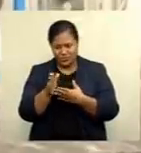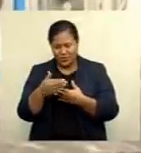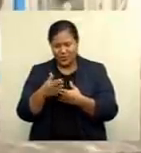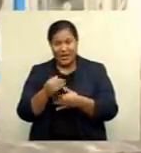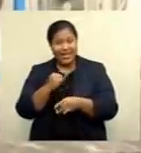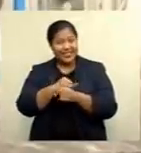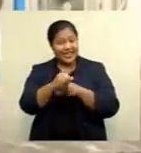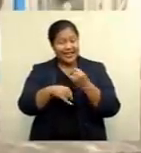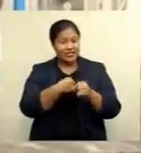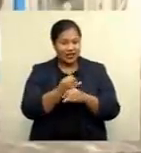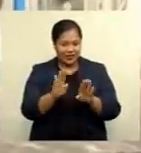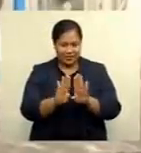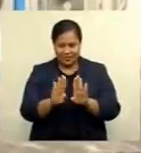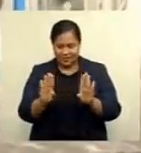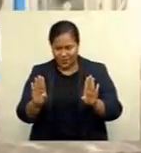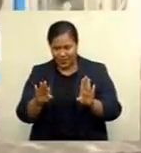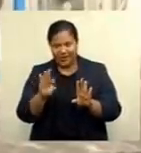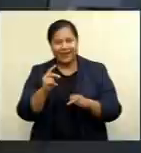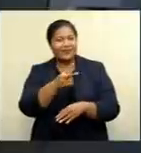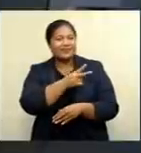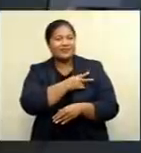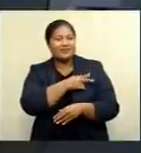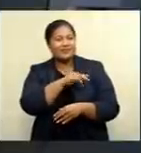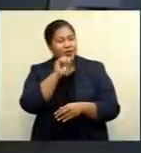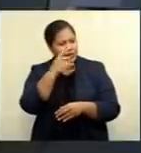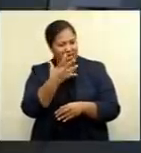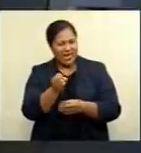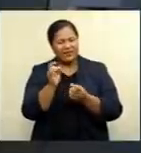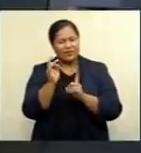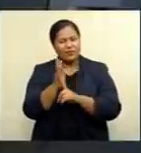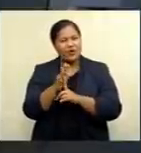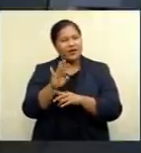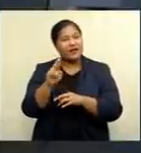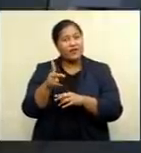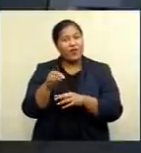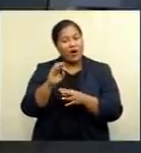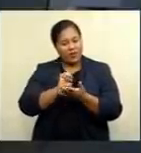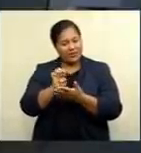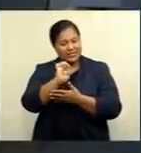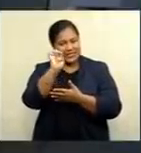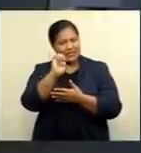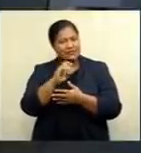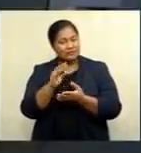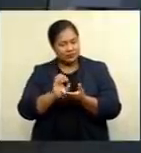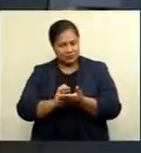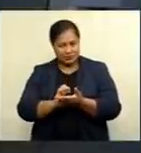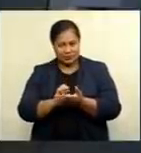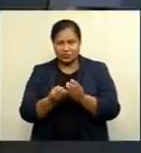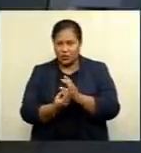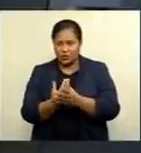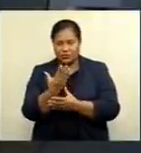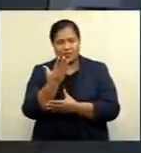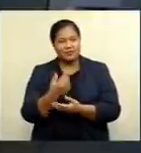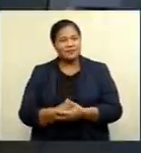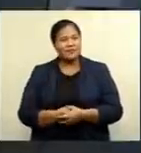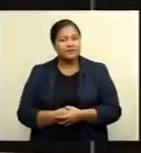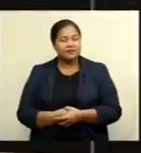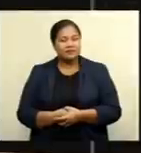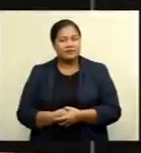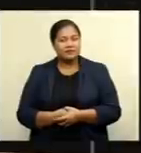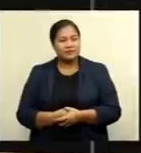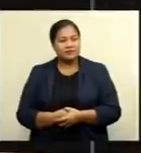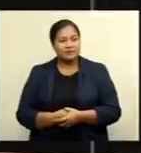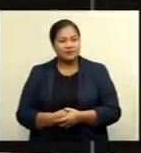international borders, security will be an important element of economic growth. Ritika Pratap, FBC